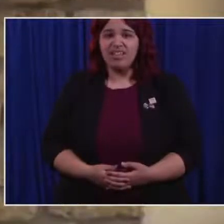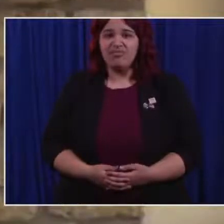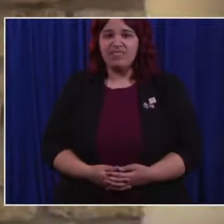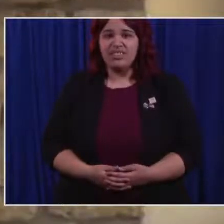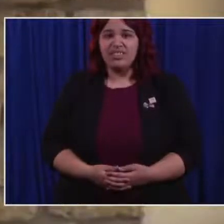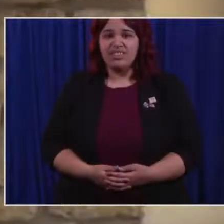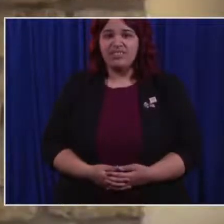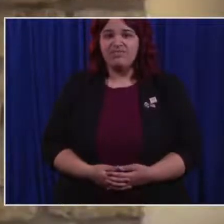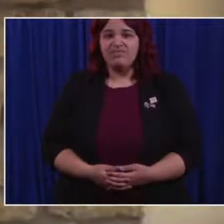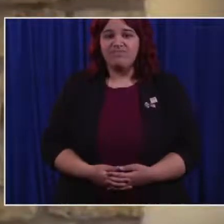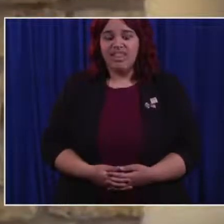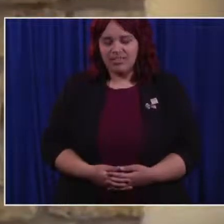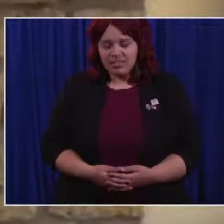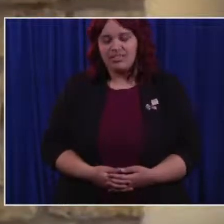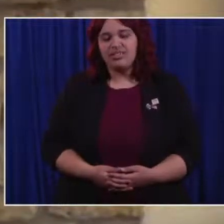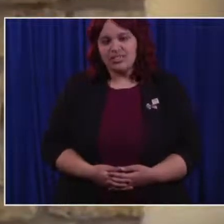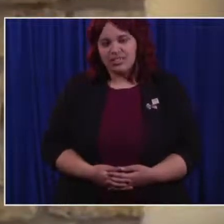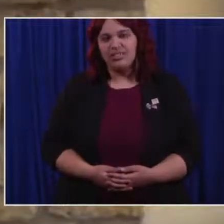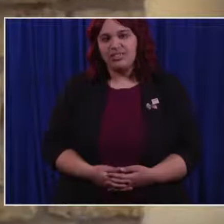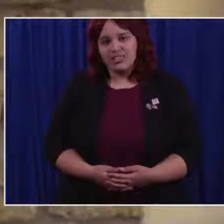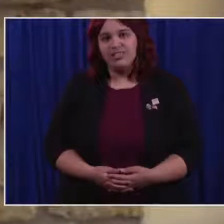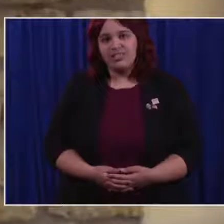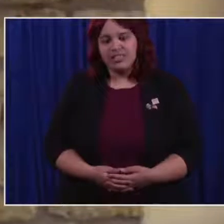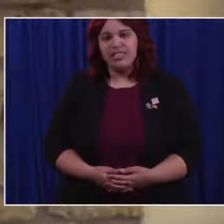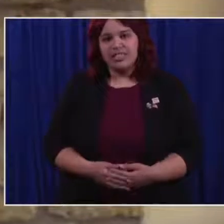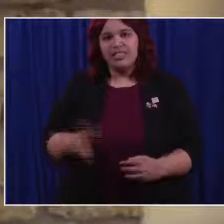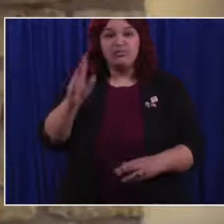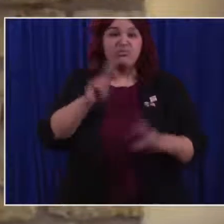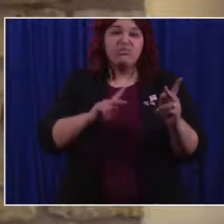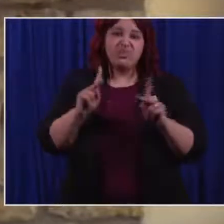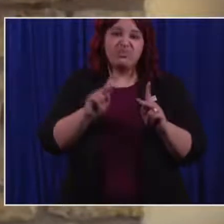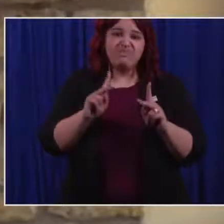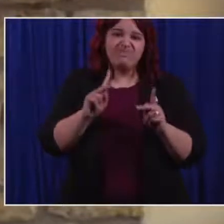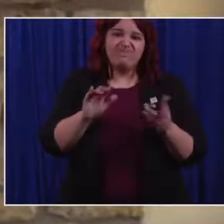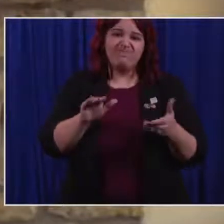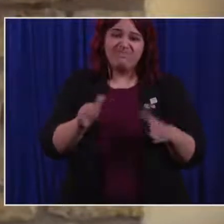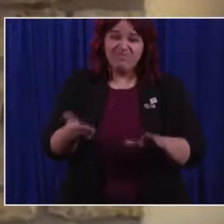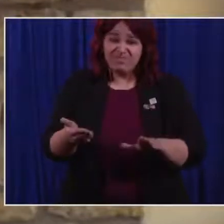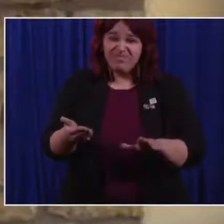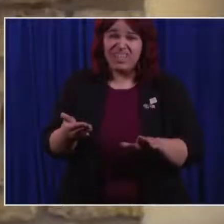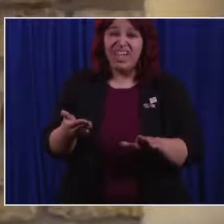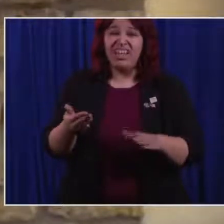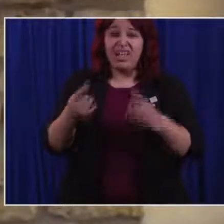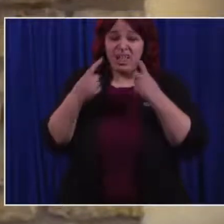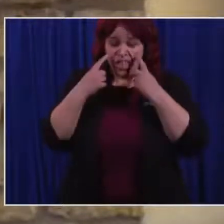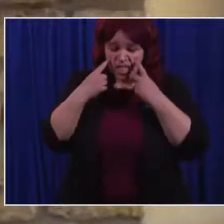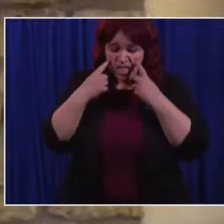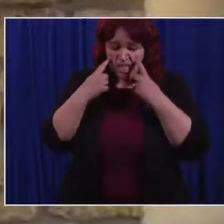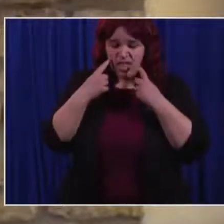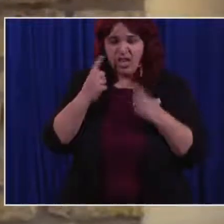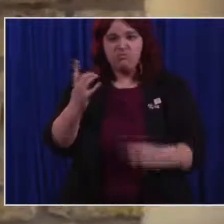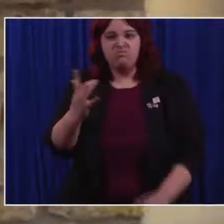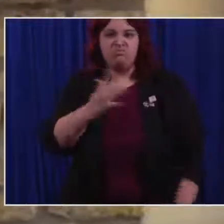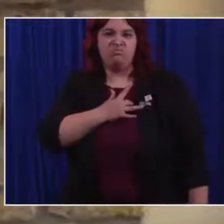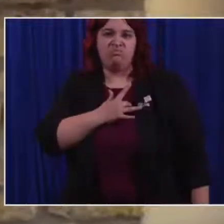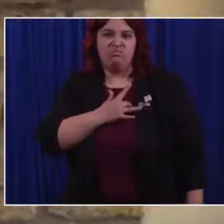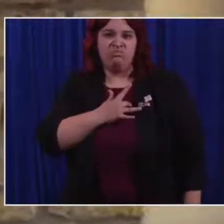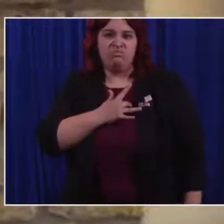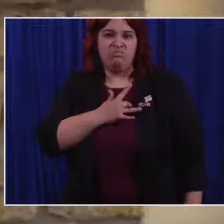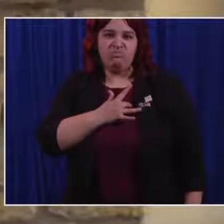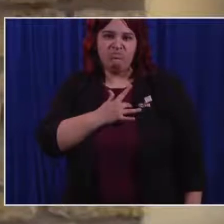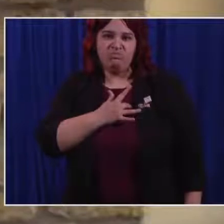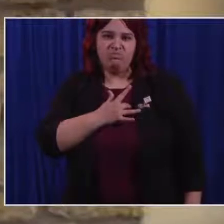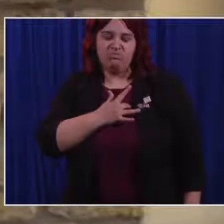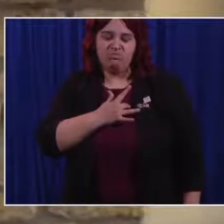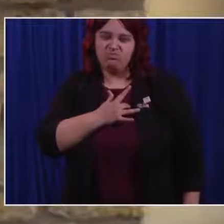when you see deaths occur, it's, it weighs on me very heavily. Matt? Thanks,